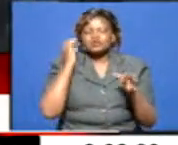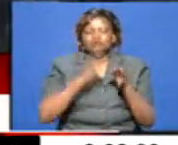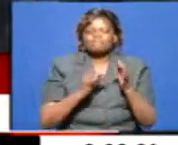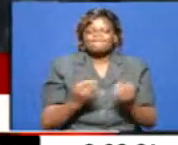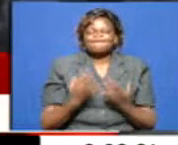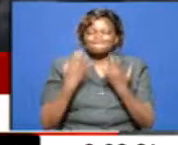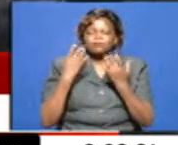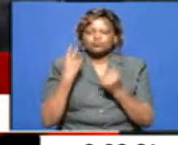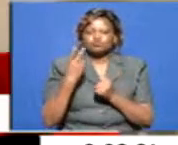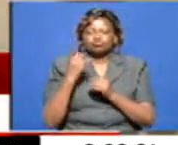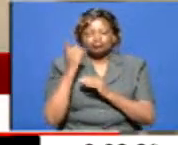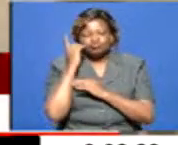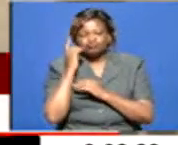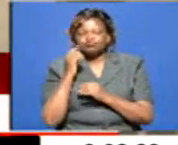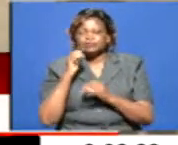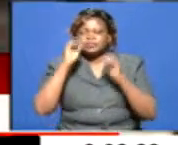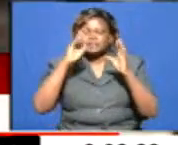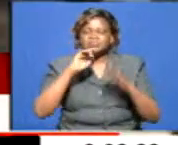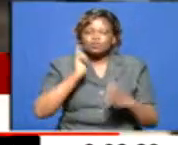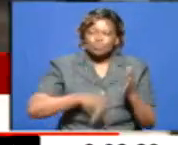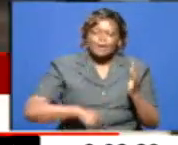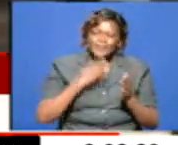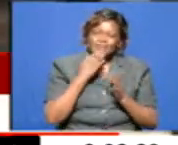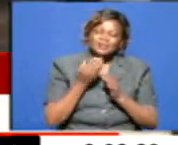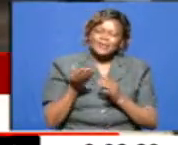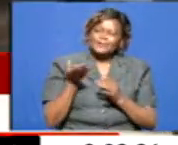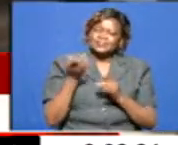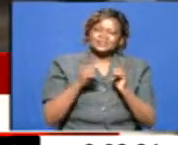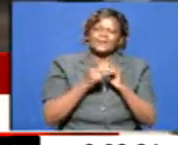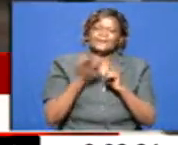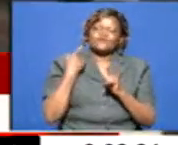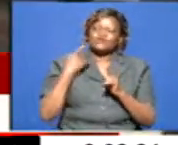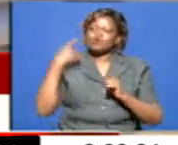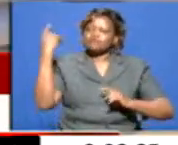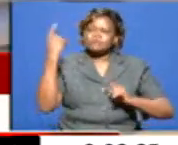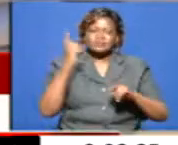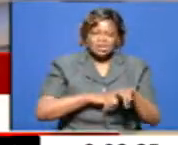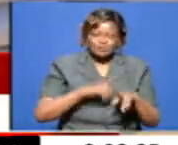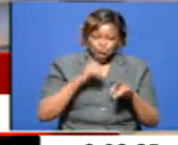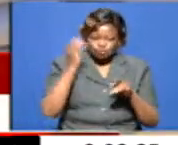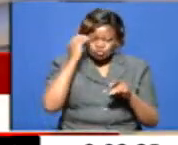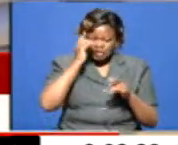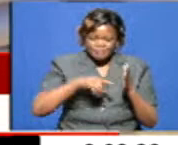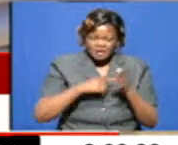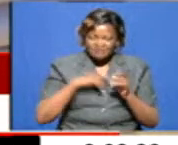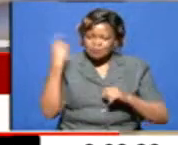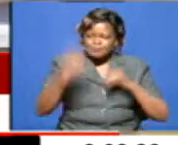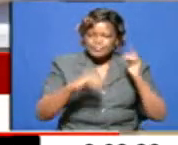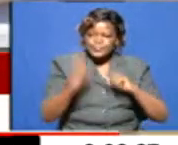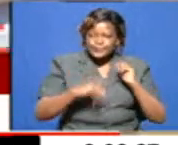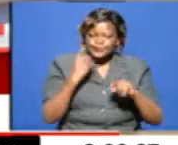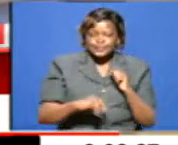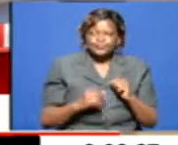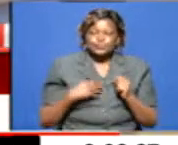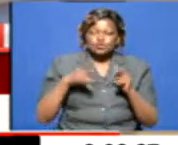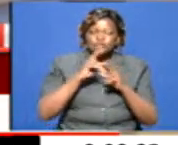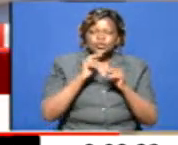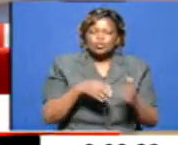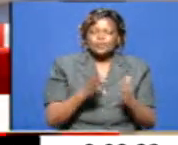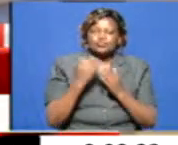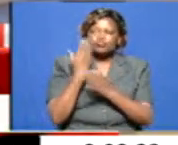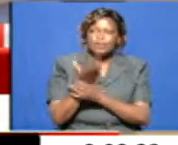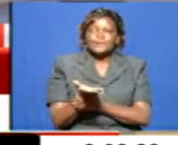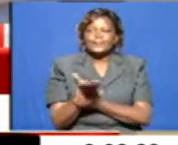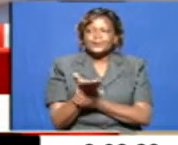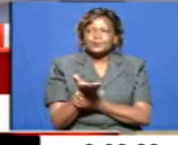now demanding that caning be returned in schools to instill discipline on the rogue students. I want to use this platform first to appeal